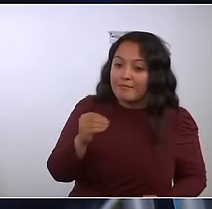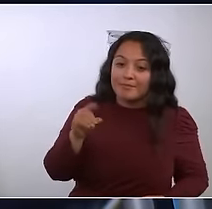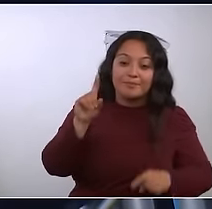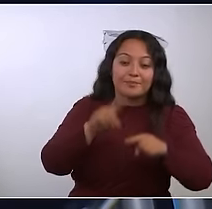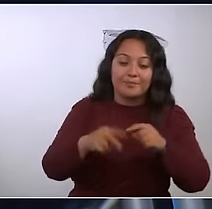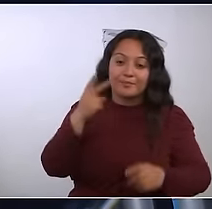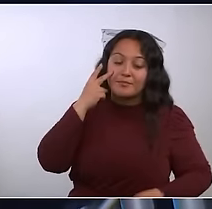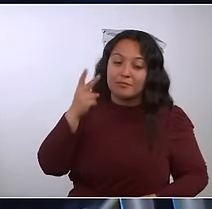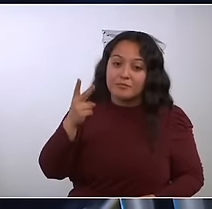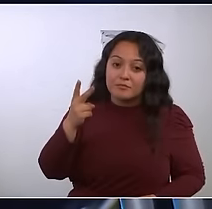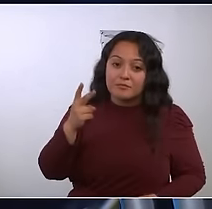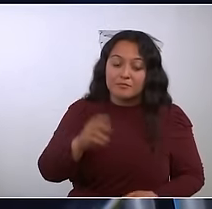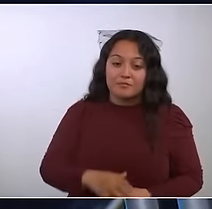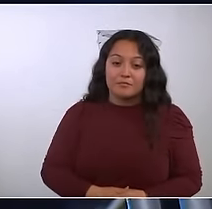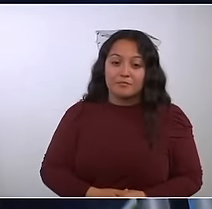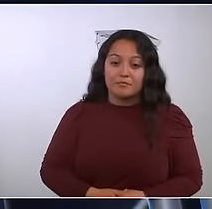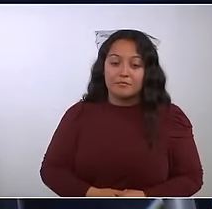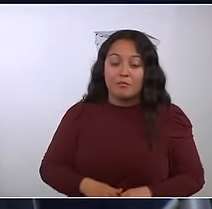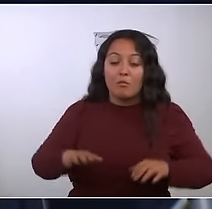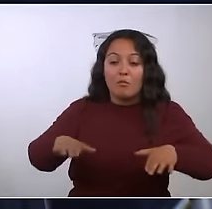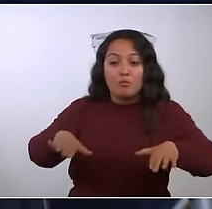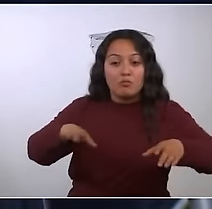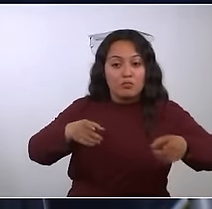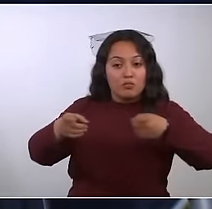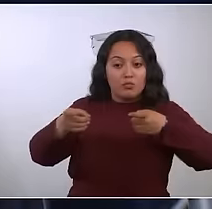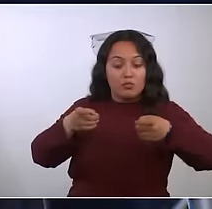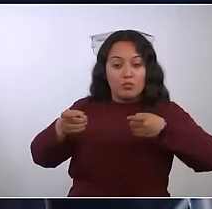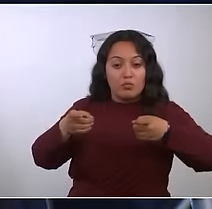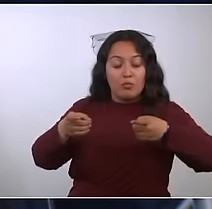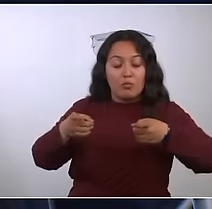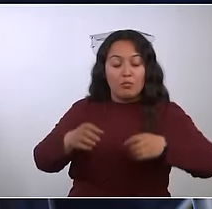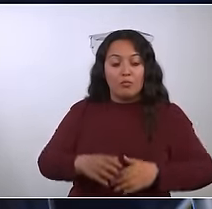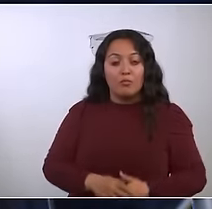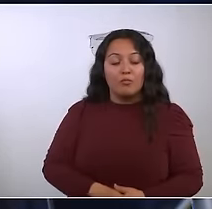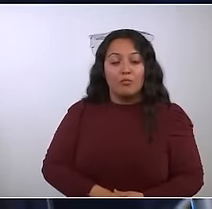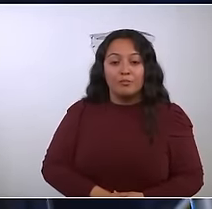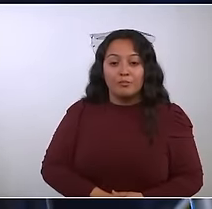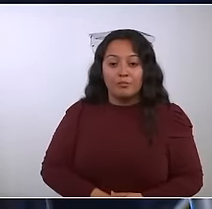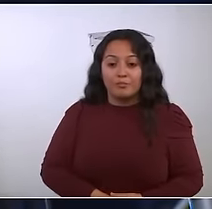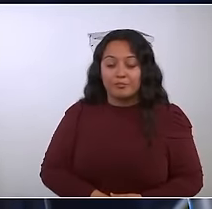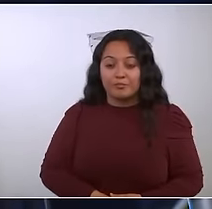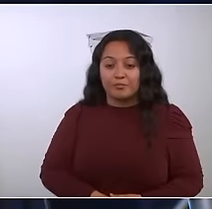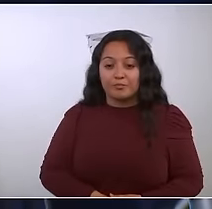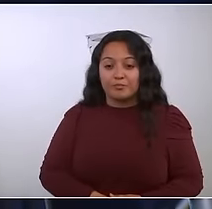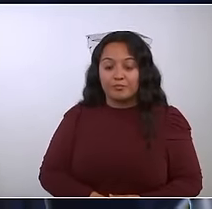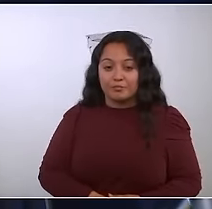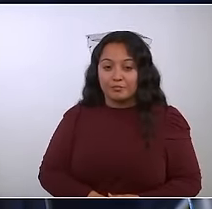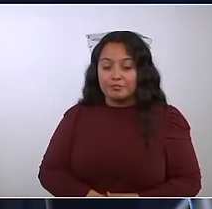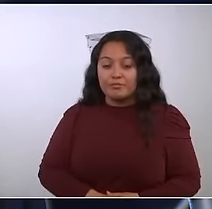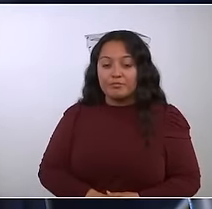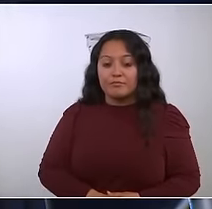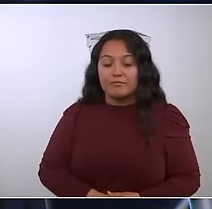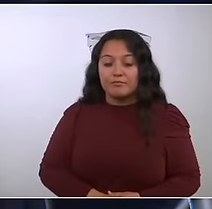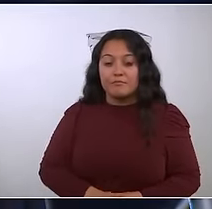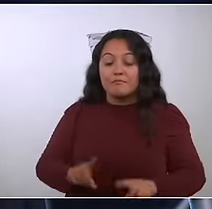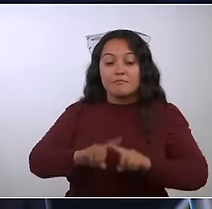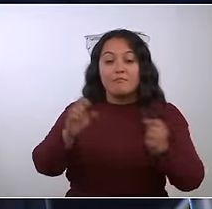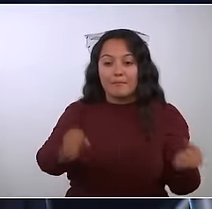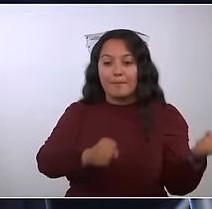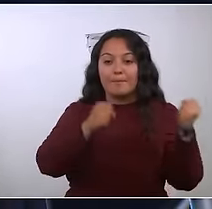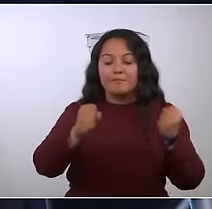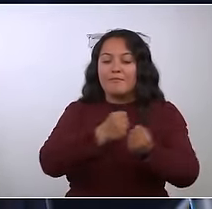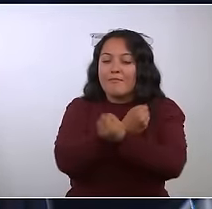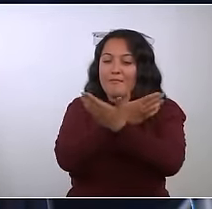sean tronos, whether thrones, o sean dominios, or dominions, sean principados, or principalities, o sean potestades, or powers. Todo